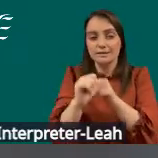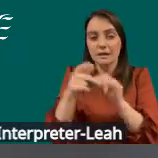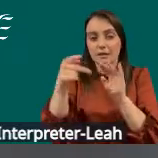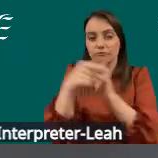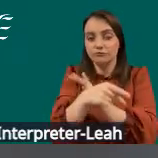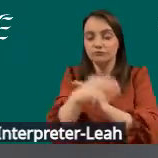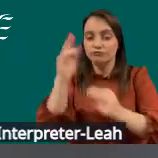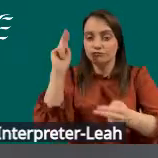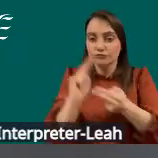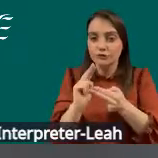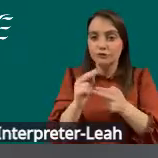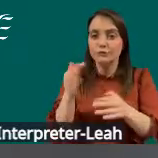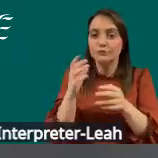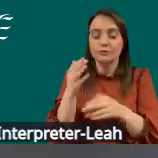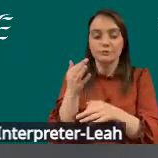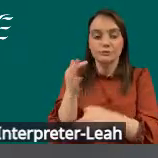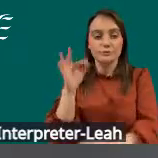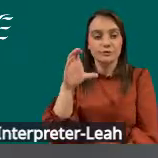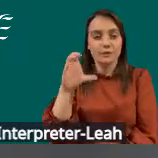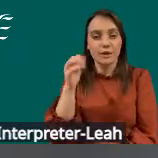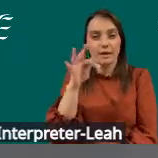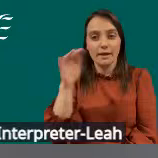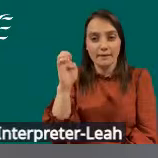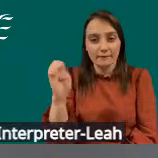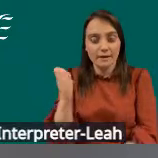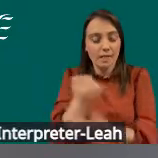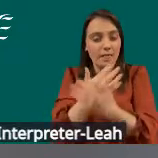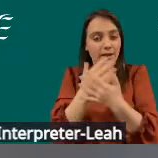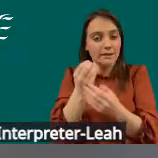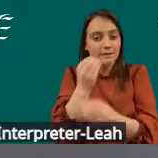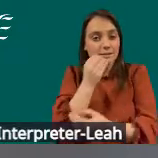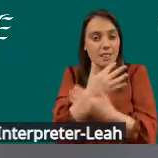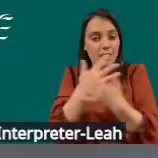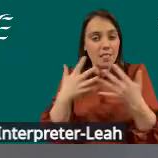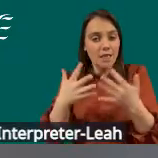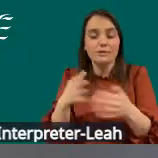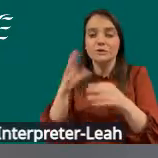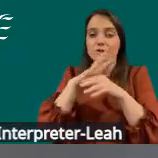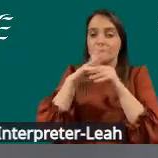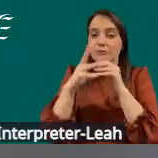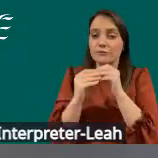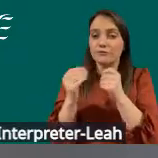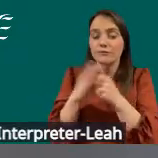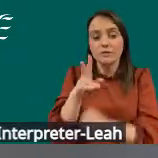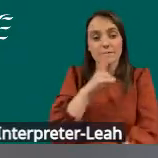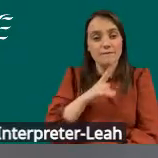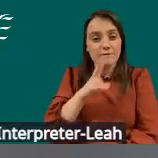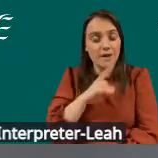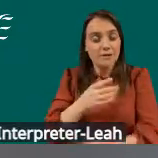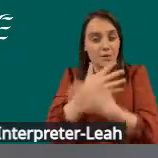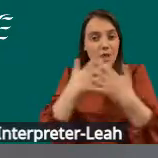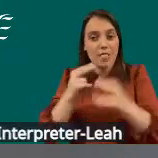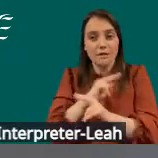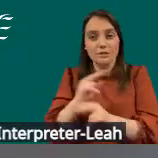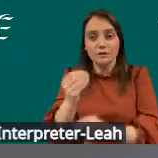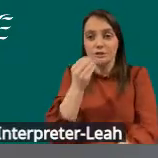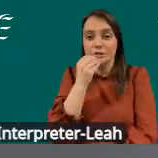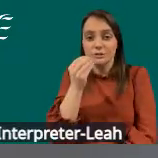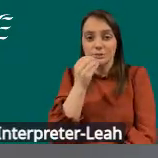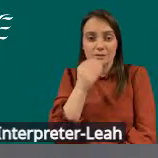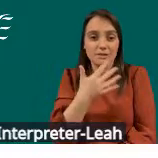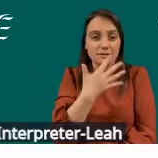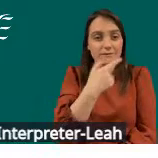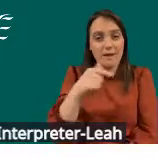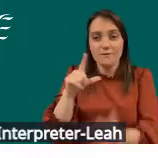and vegetables in your food plan is very important. The majority of people in Ireland don't get enough, or the 5 to 7 that's